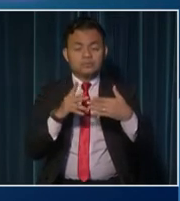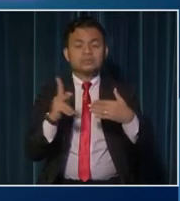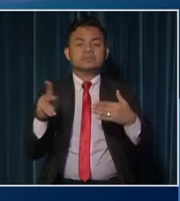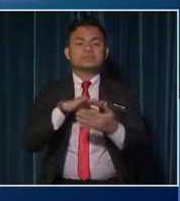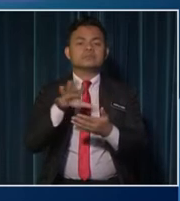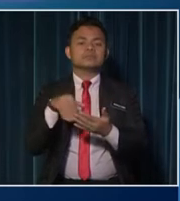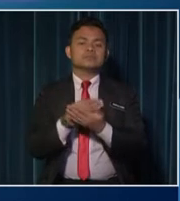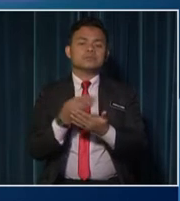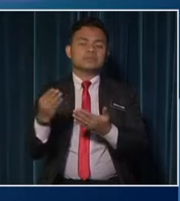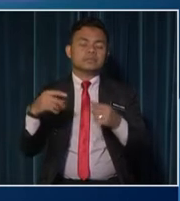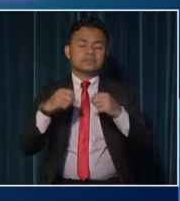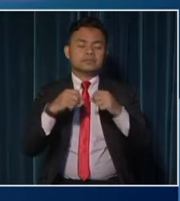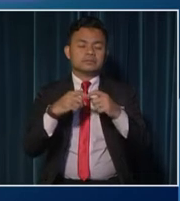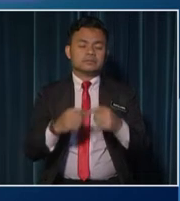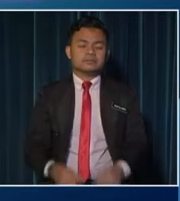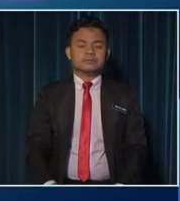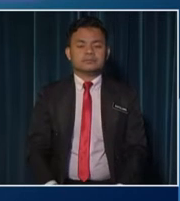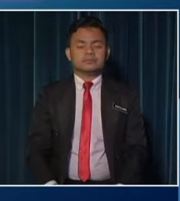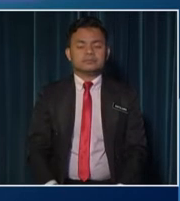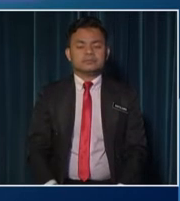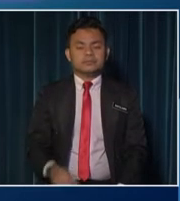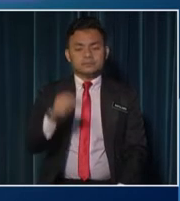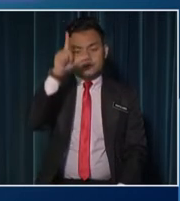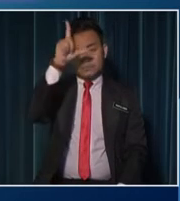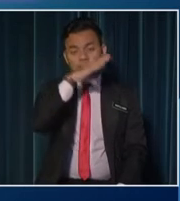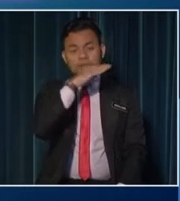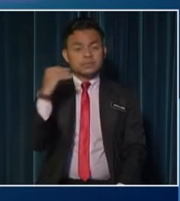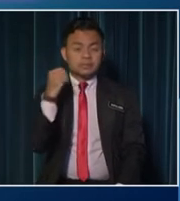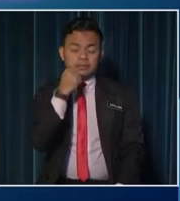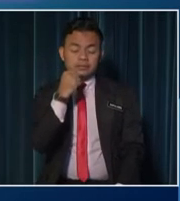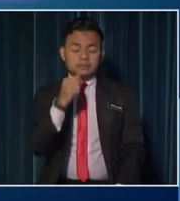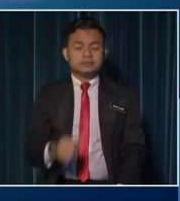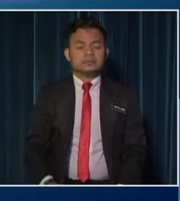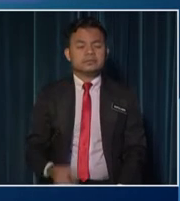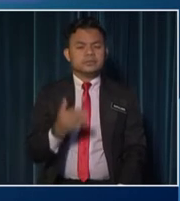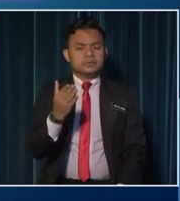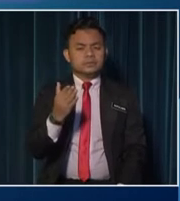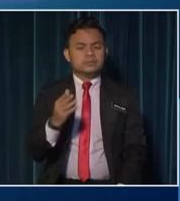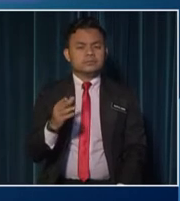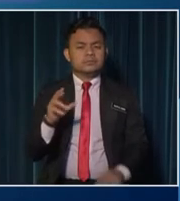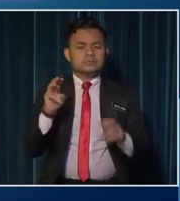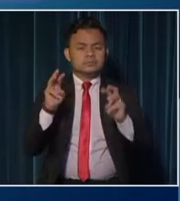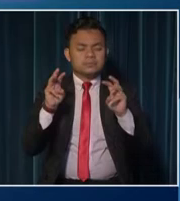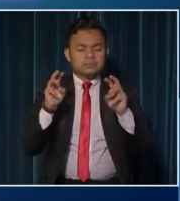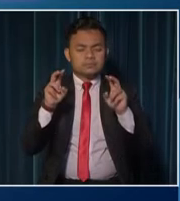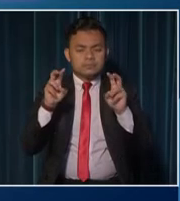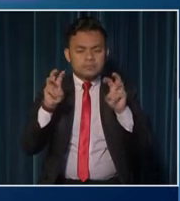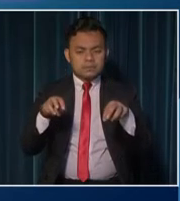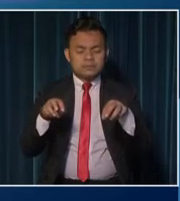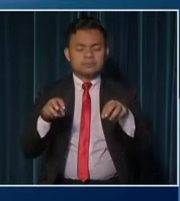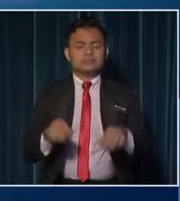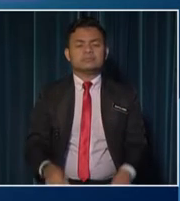Boys and girls, you must make sure that all the electrical